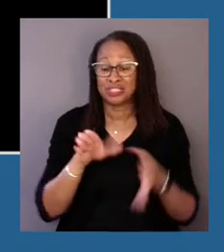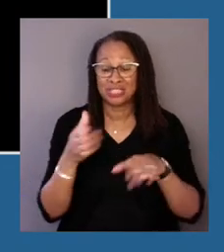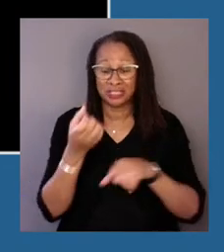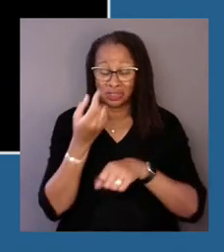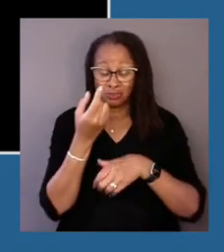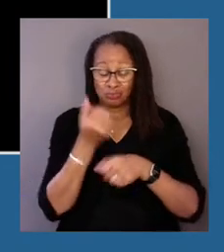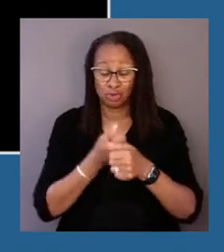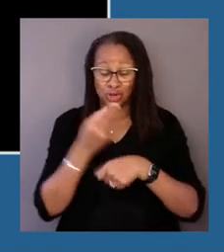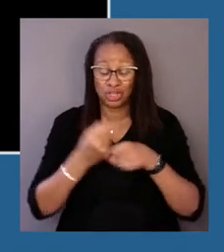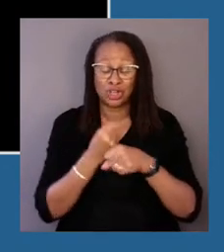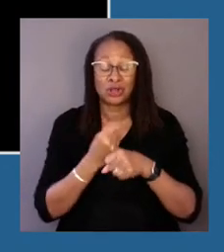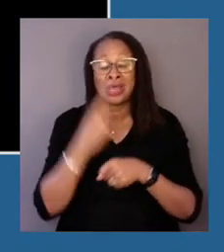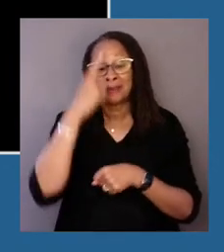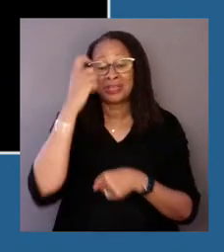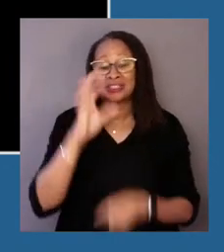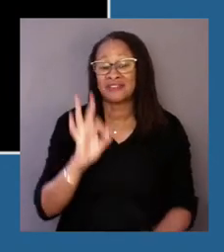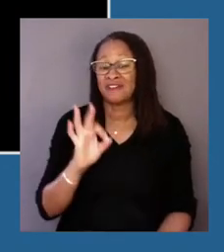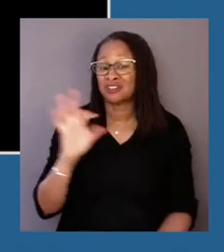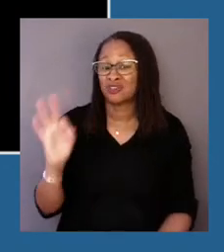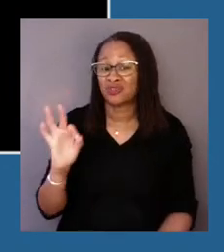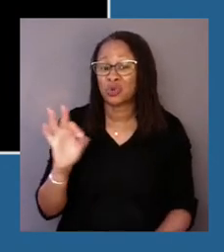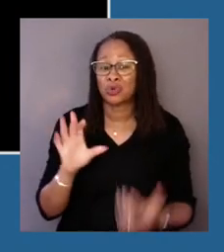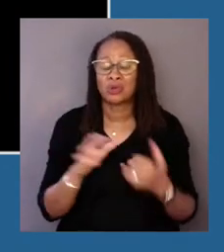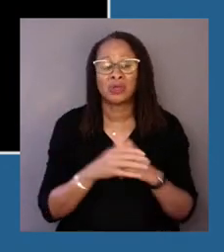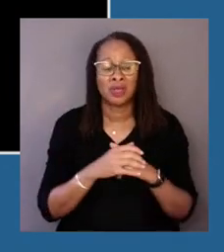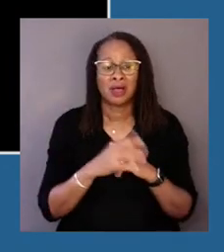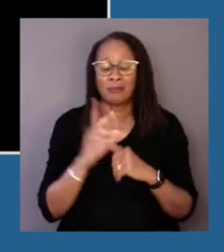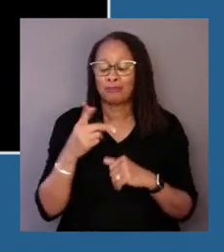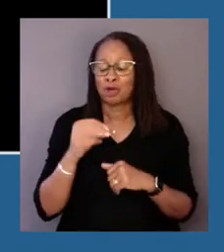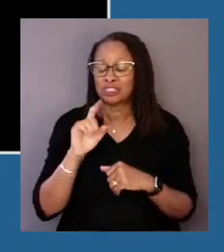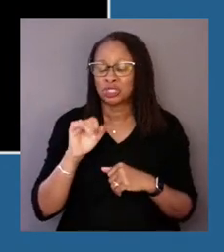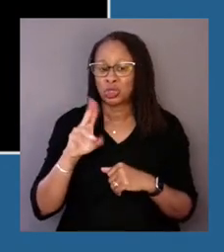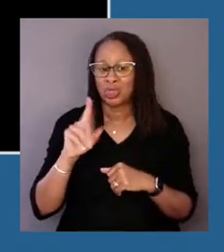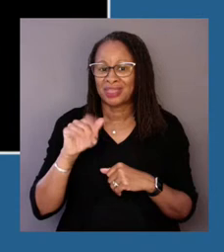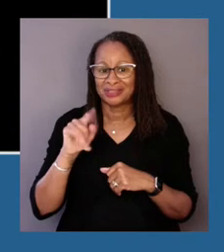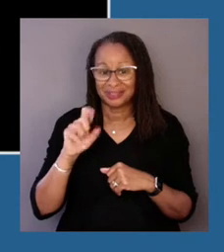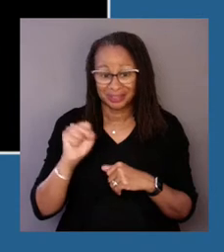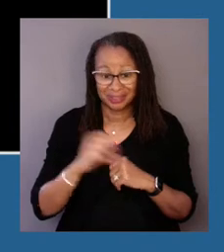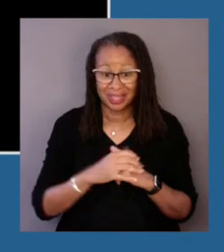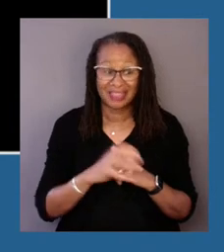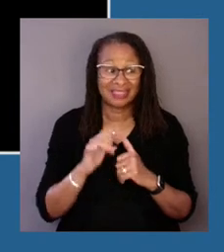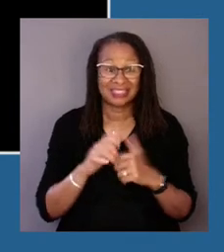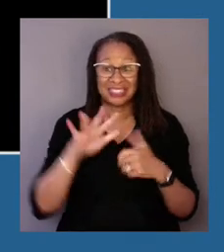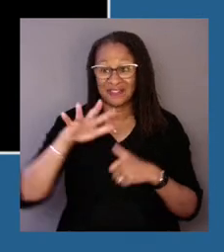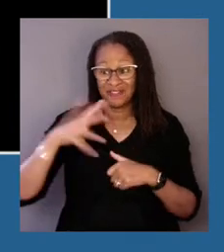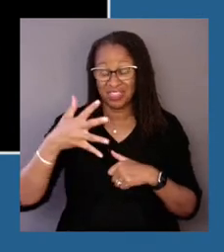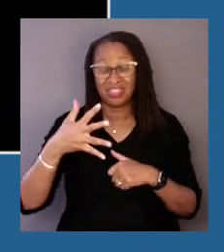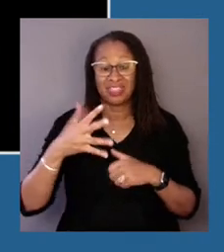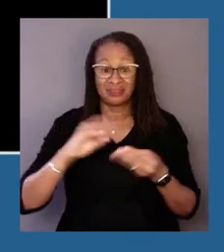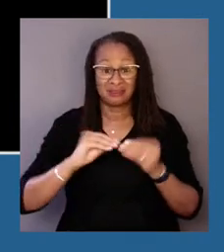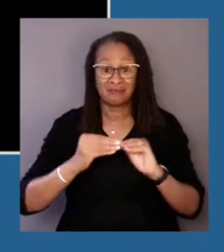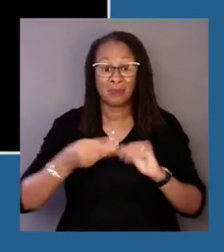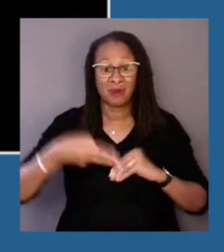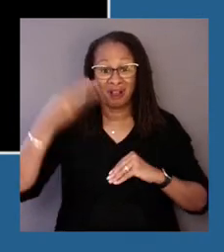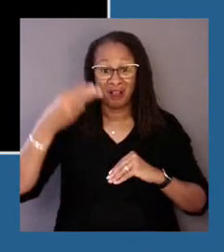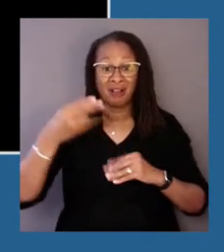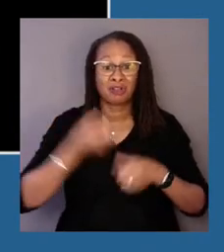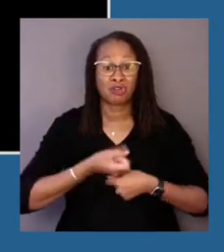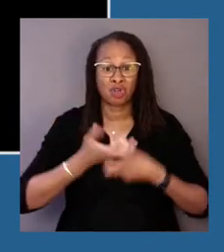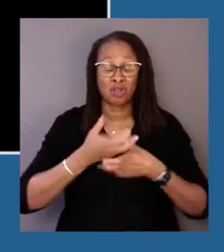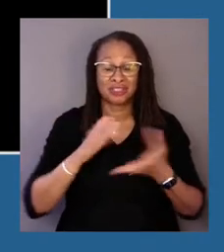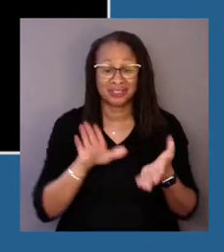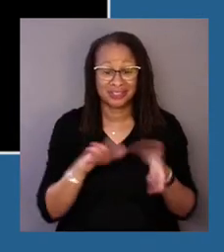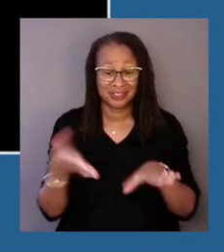alone. That's the fifth largest cause of death in the world every year. We're just starting this headcount, scientists